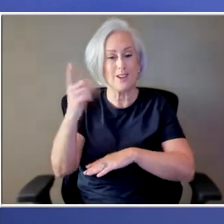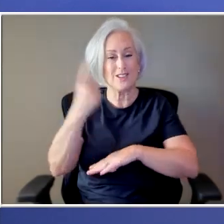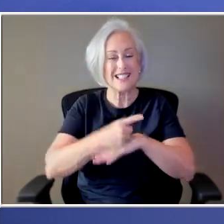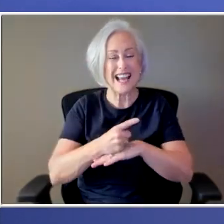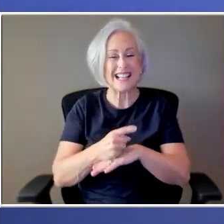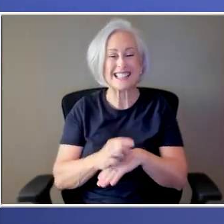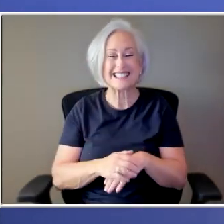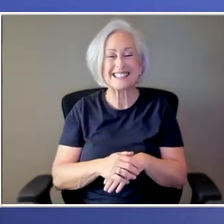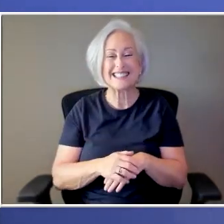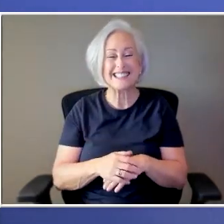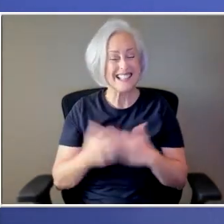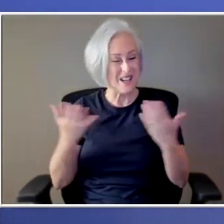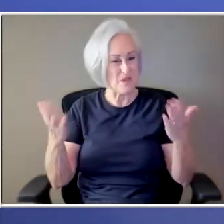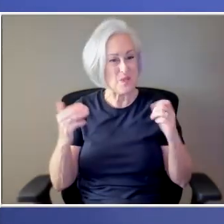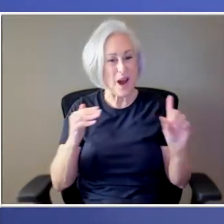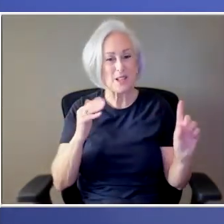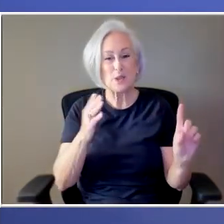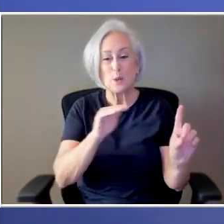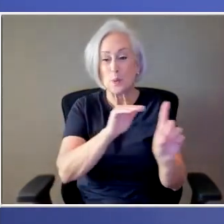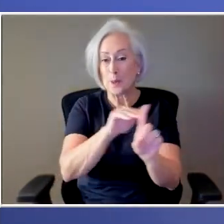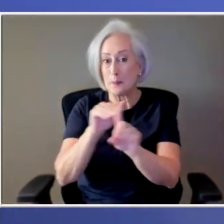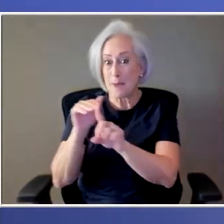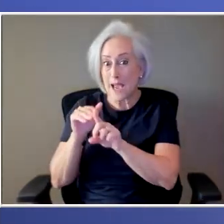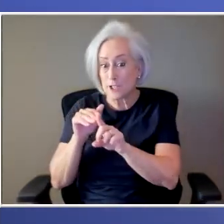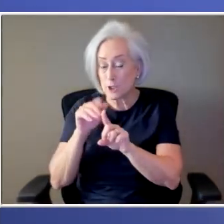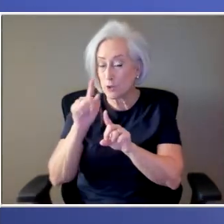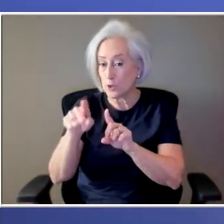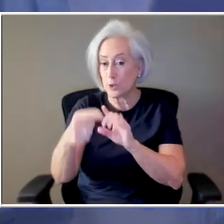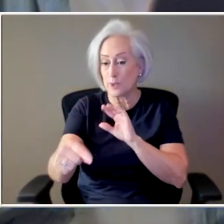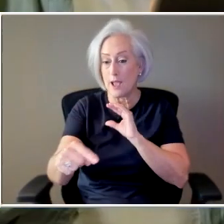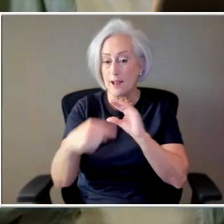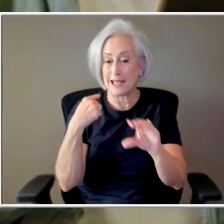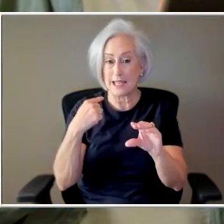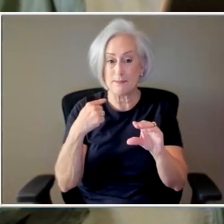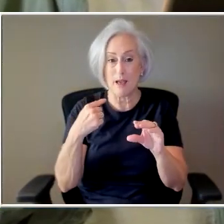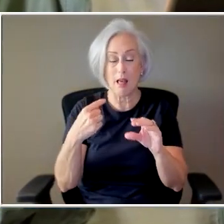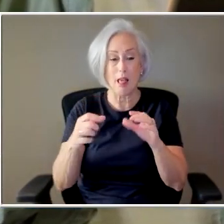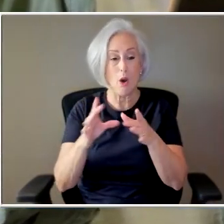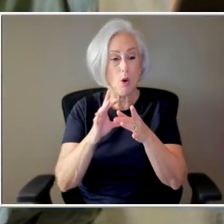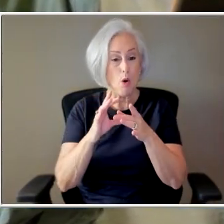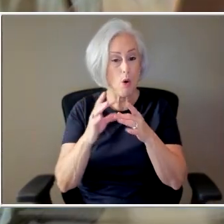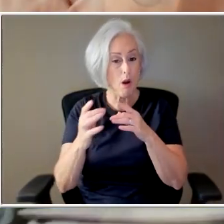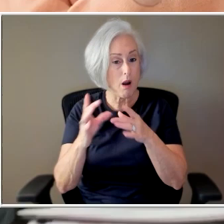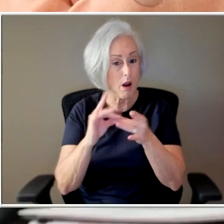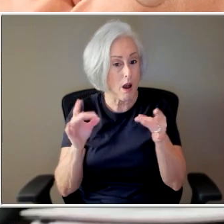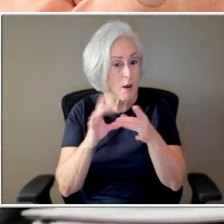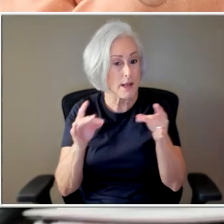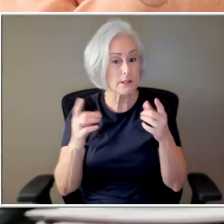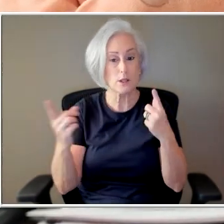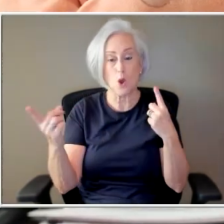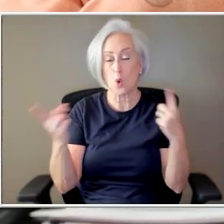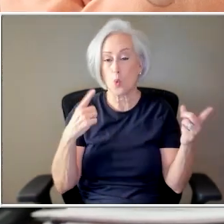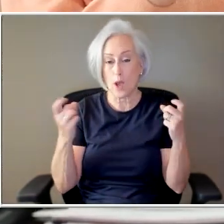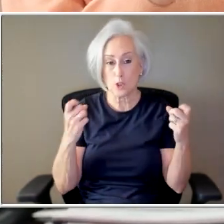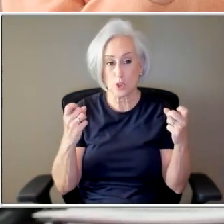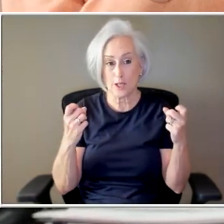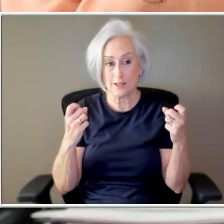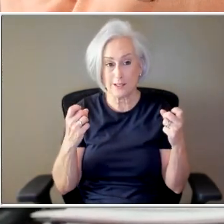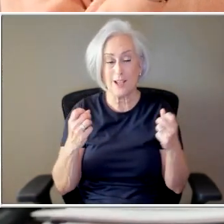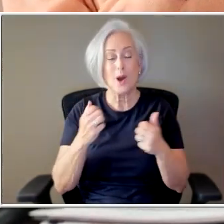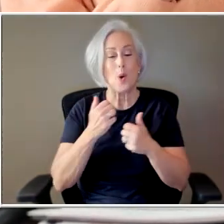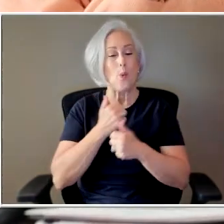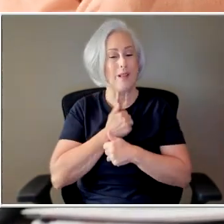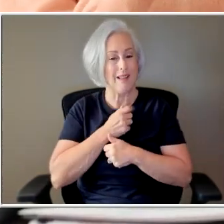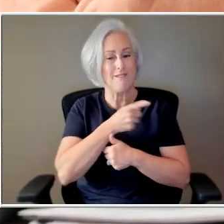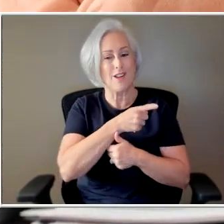want to remind anyone watching us live can send us a question or a comment, because we love having our experts respond in real time.